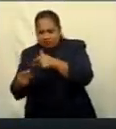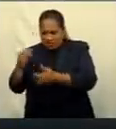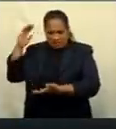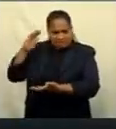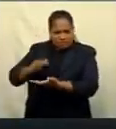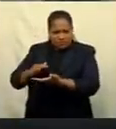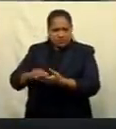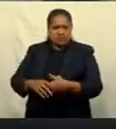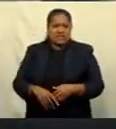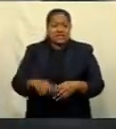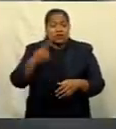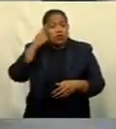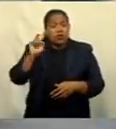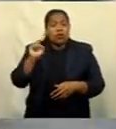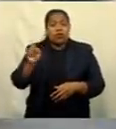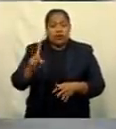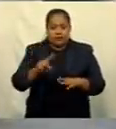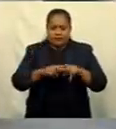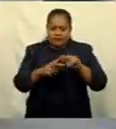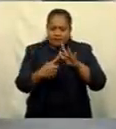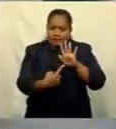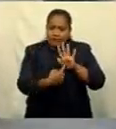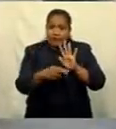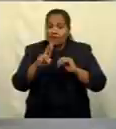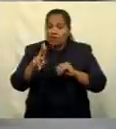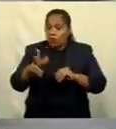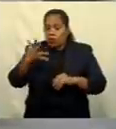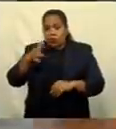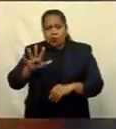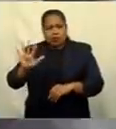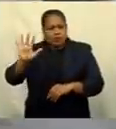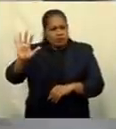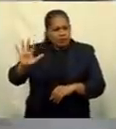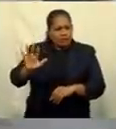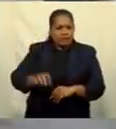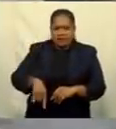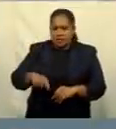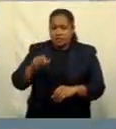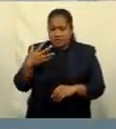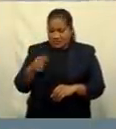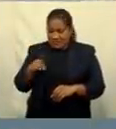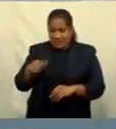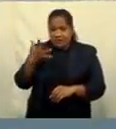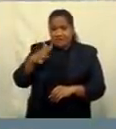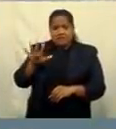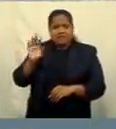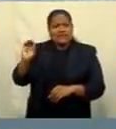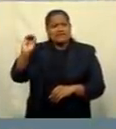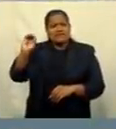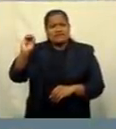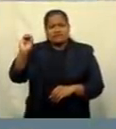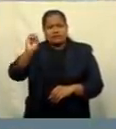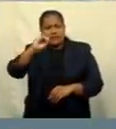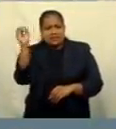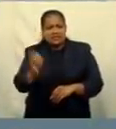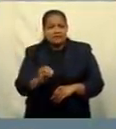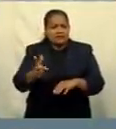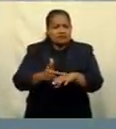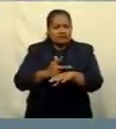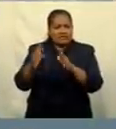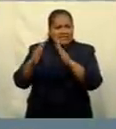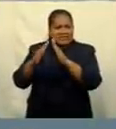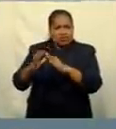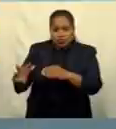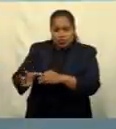for 55, a fitting name for the bloc's goal to slash 55% of its greenhouse gas emissions by